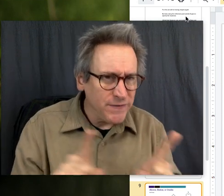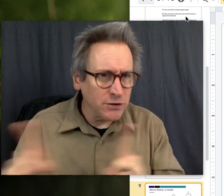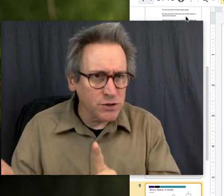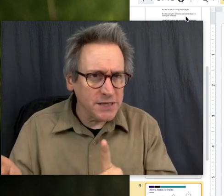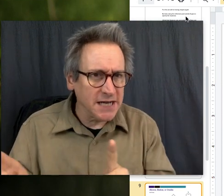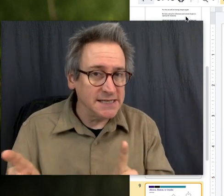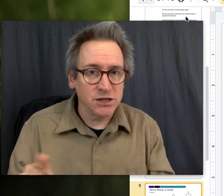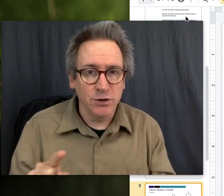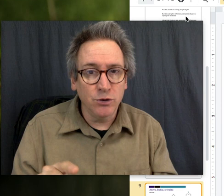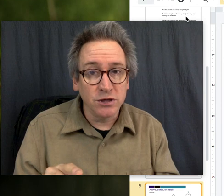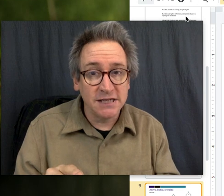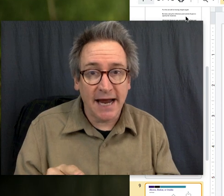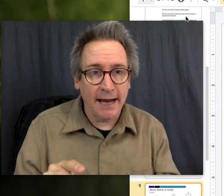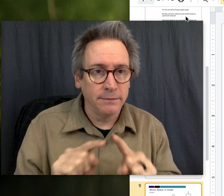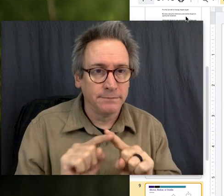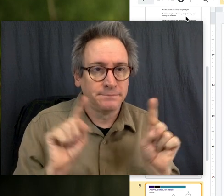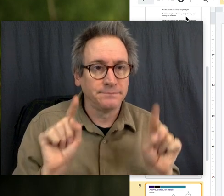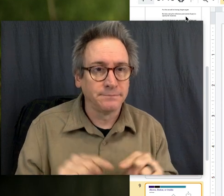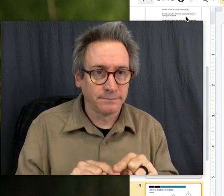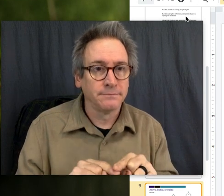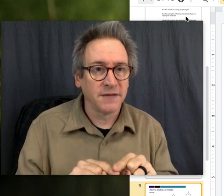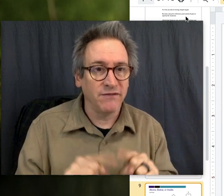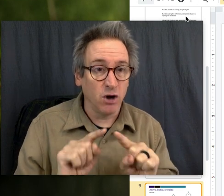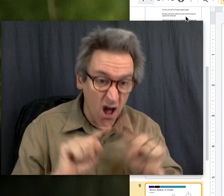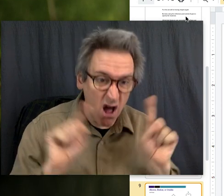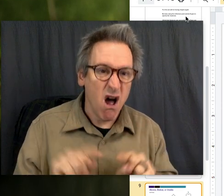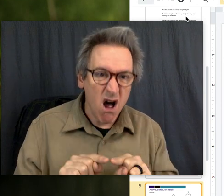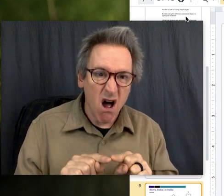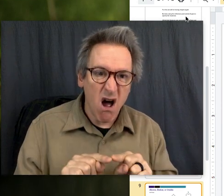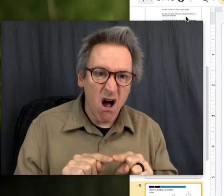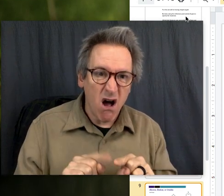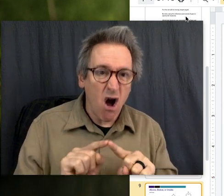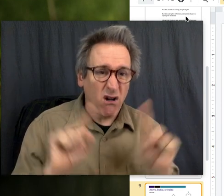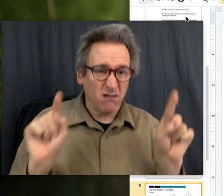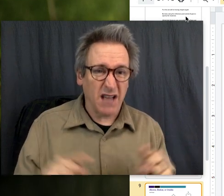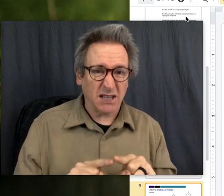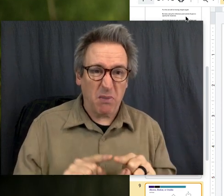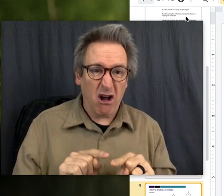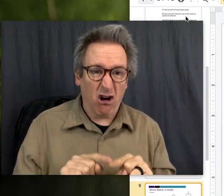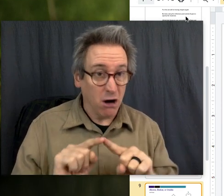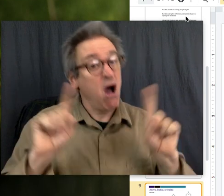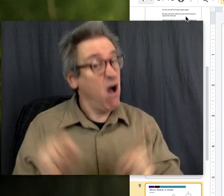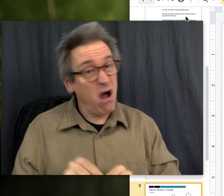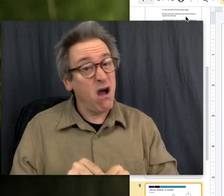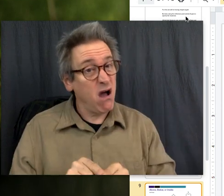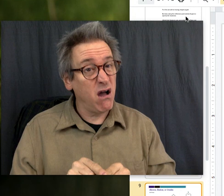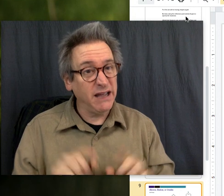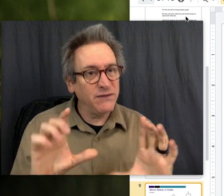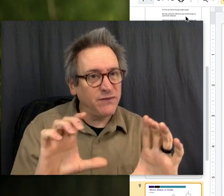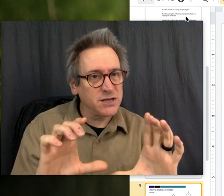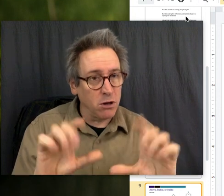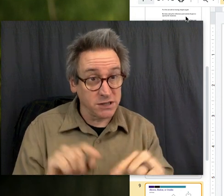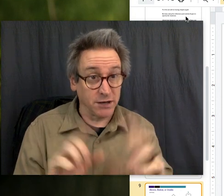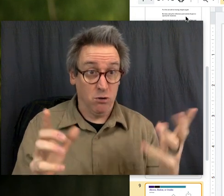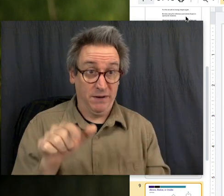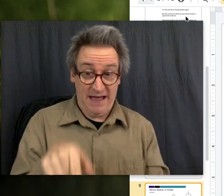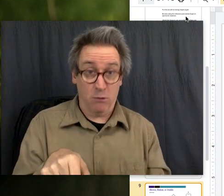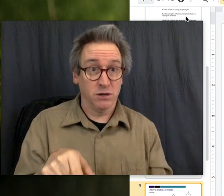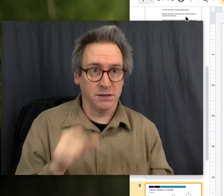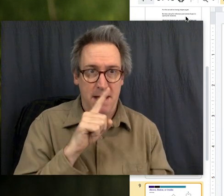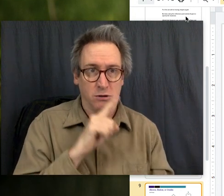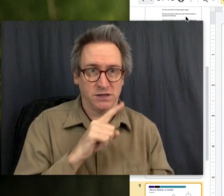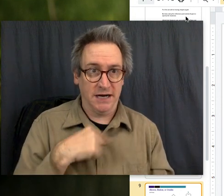So you've got those 3 sizes. So you could say, if you go, that's a big heart. Even if it's small, it's like, oh,